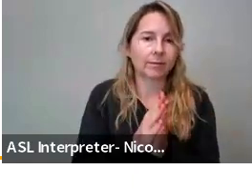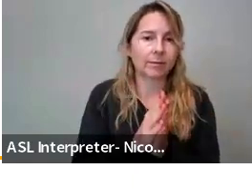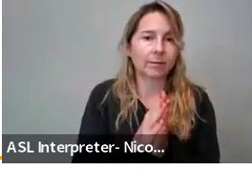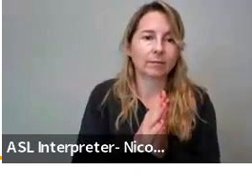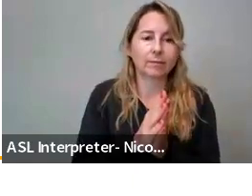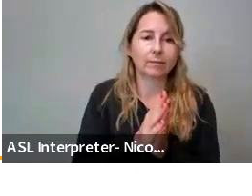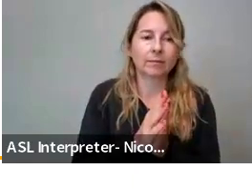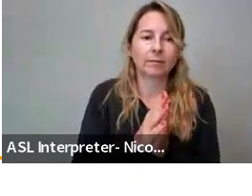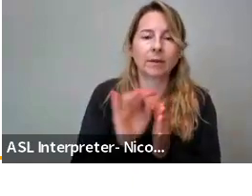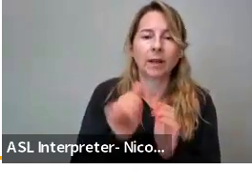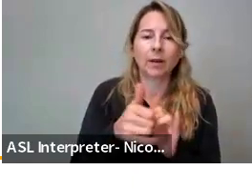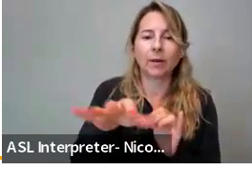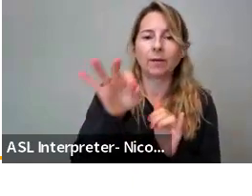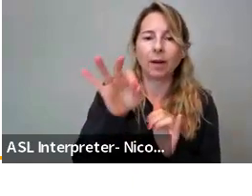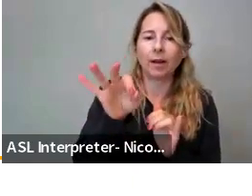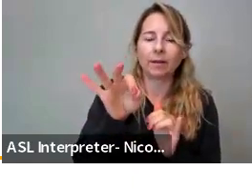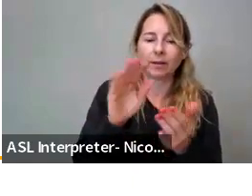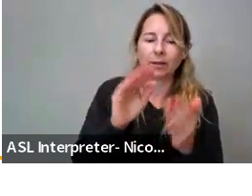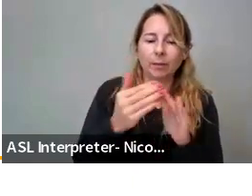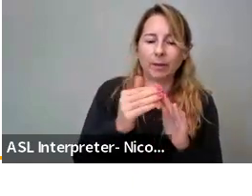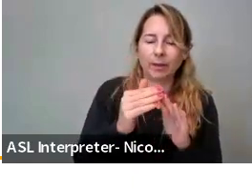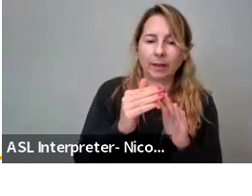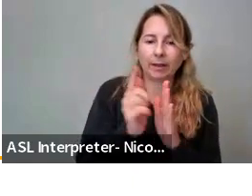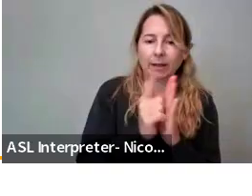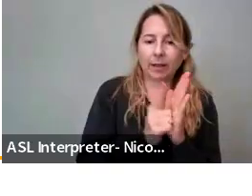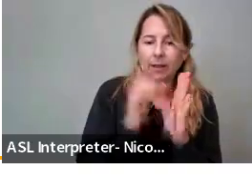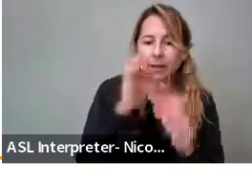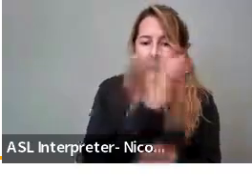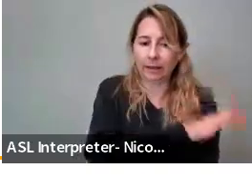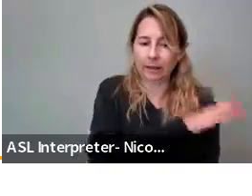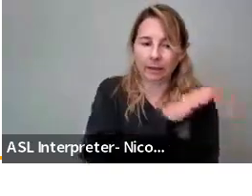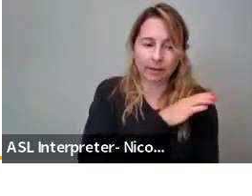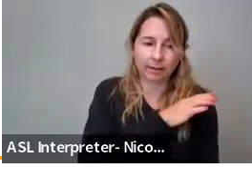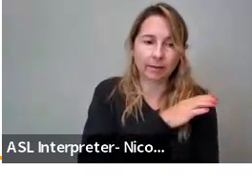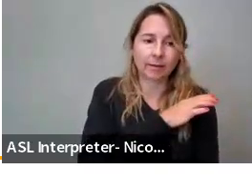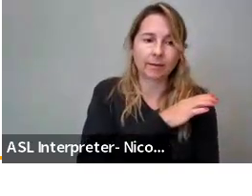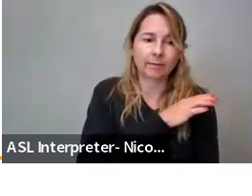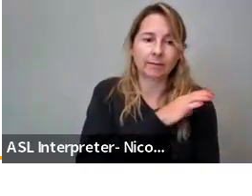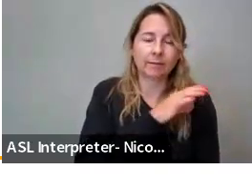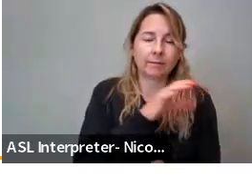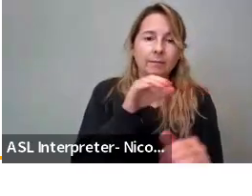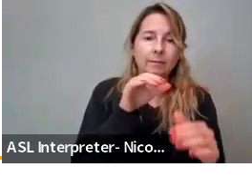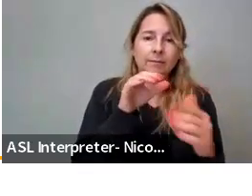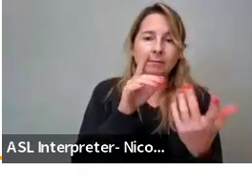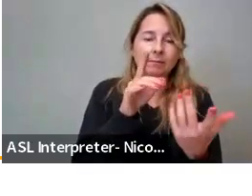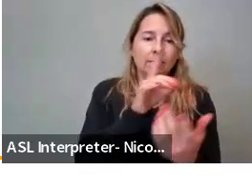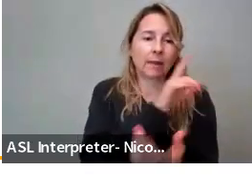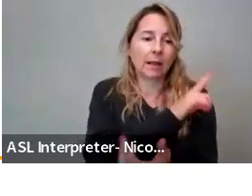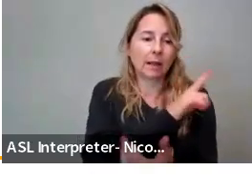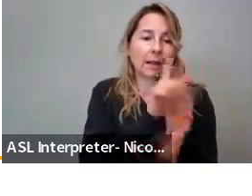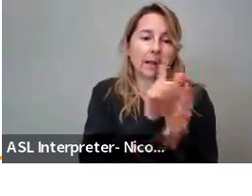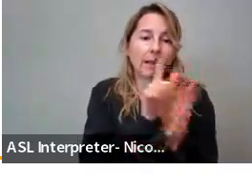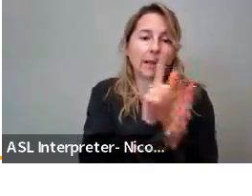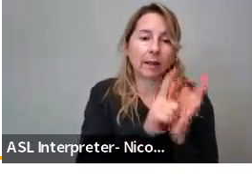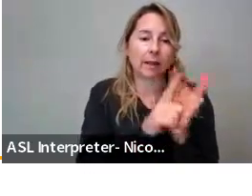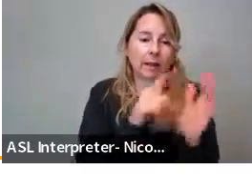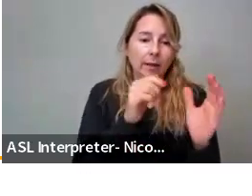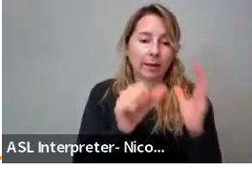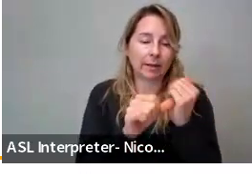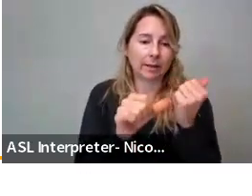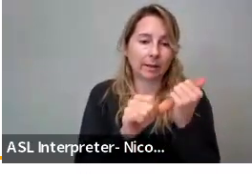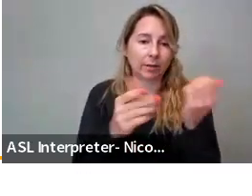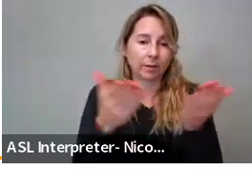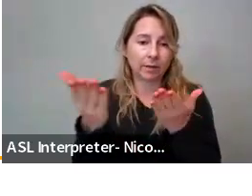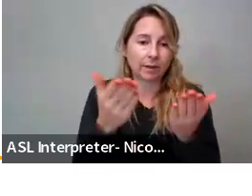find your local community legal clinic and access legal aid services. Your clients can also contact the Pro Bono